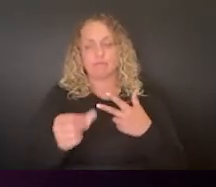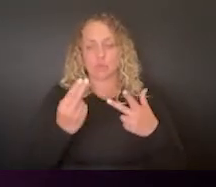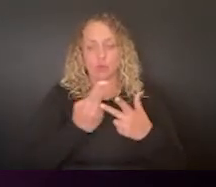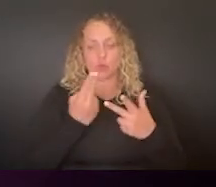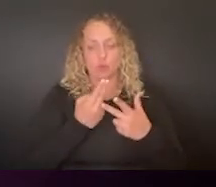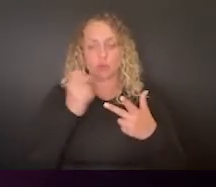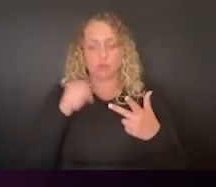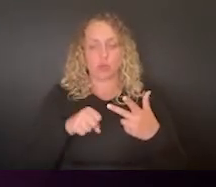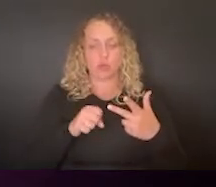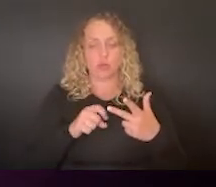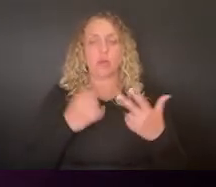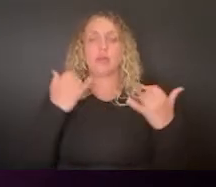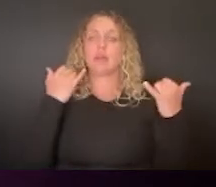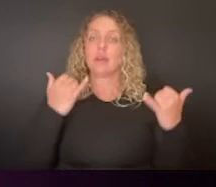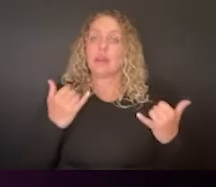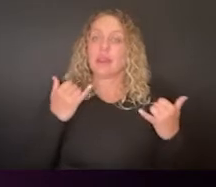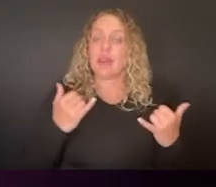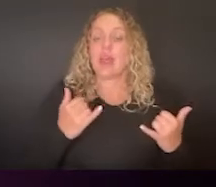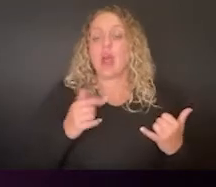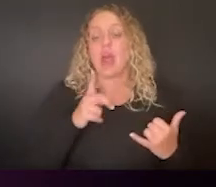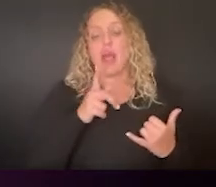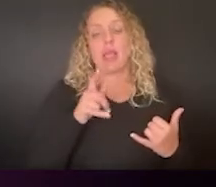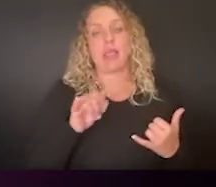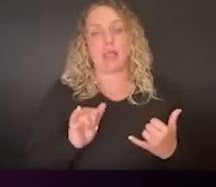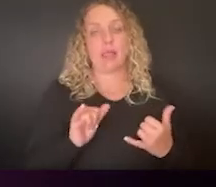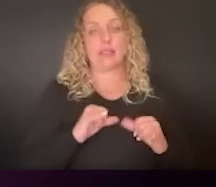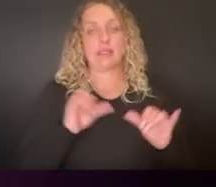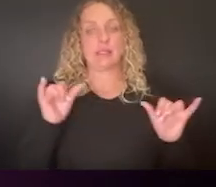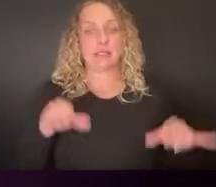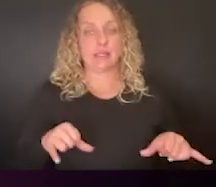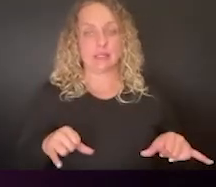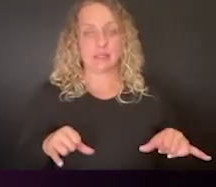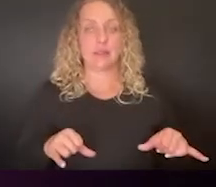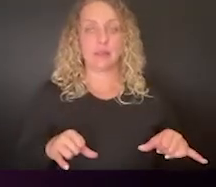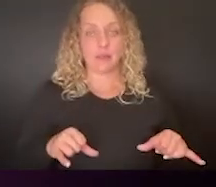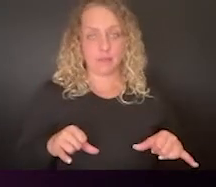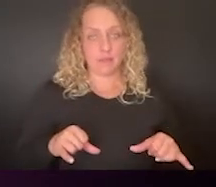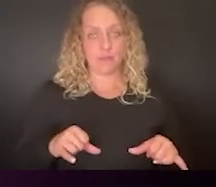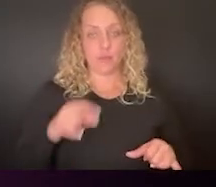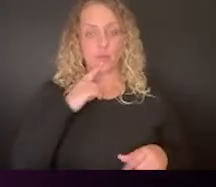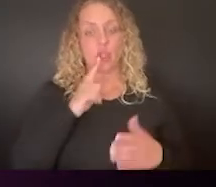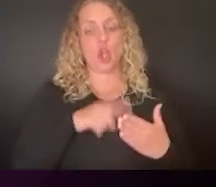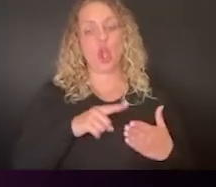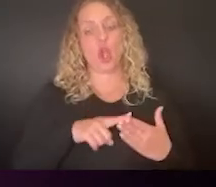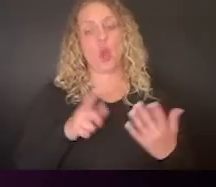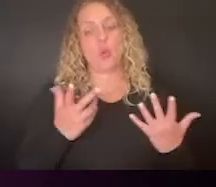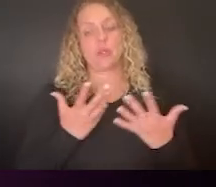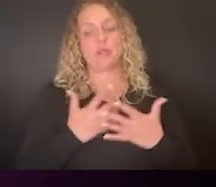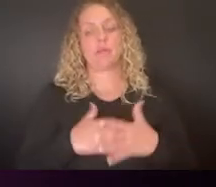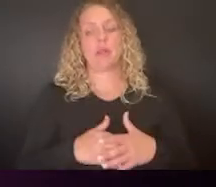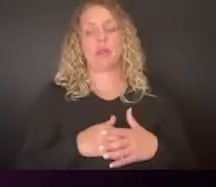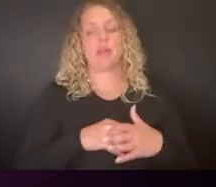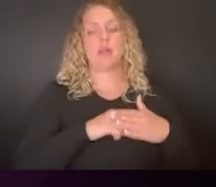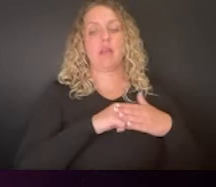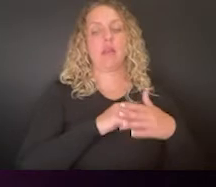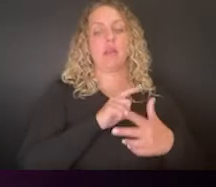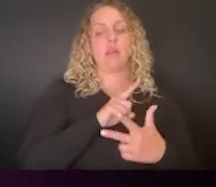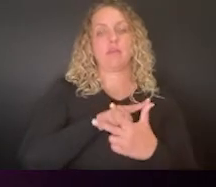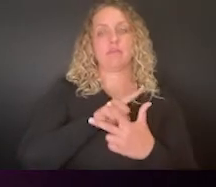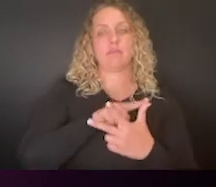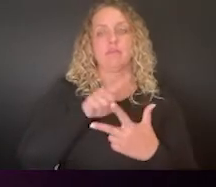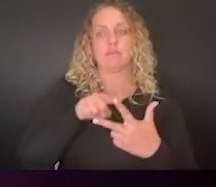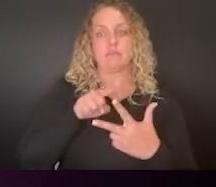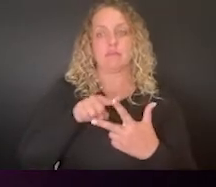aliased to semantic tokens and base tokens, and it makes everything nice and scalable. Now, our legacy